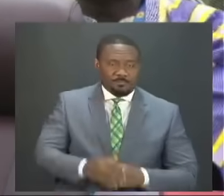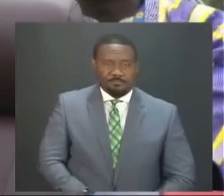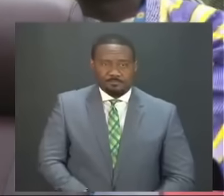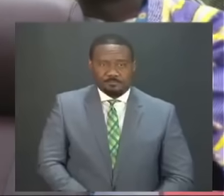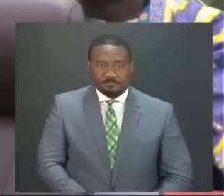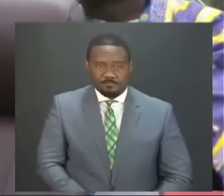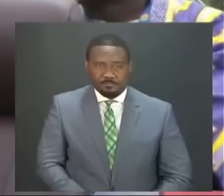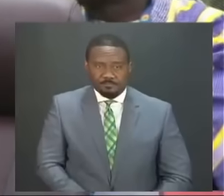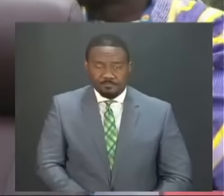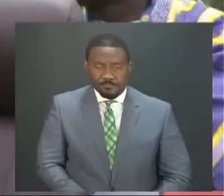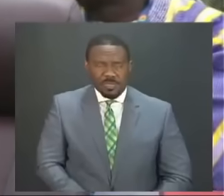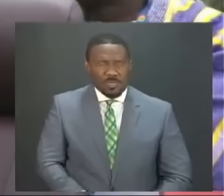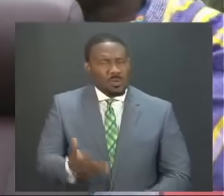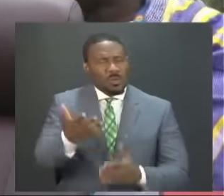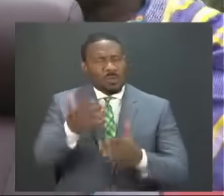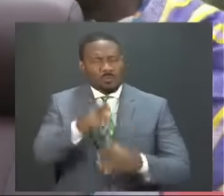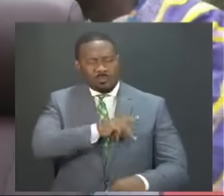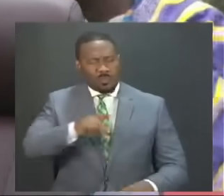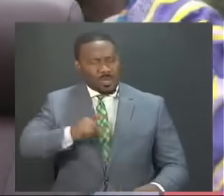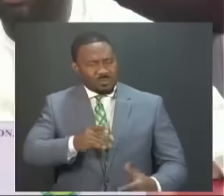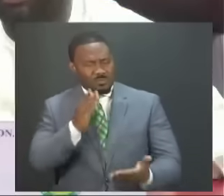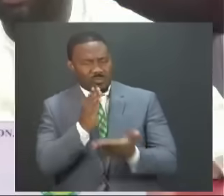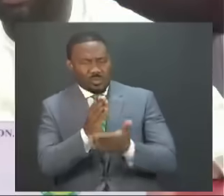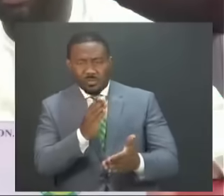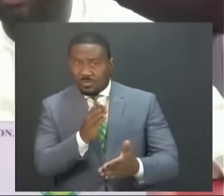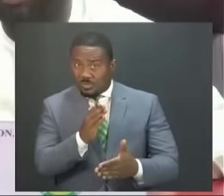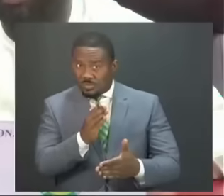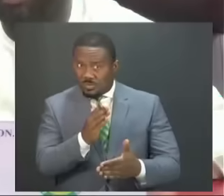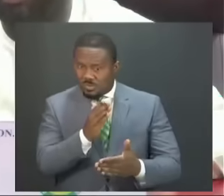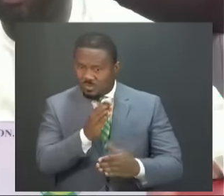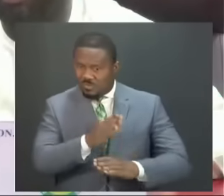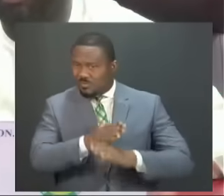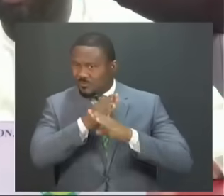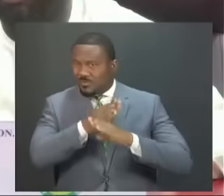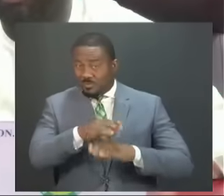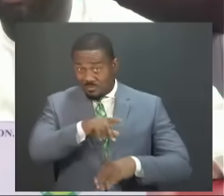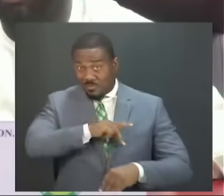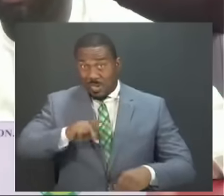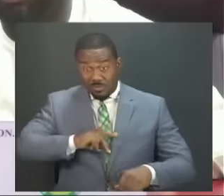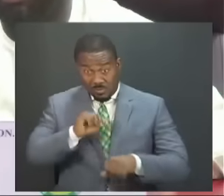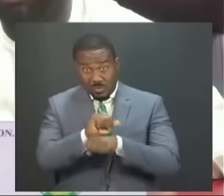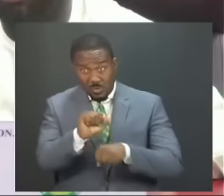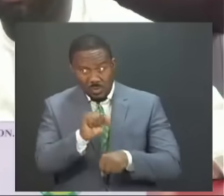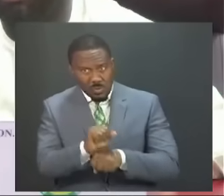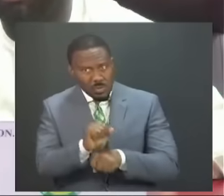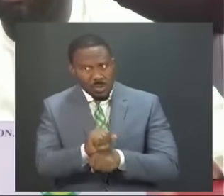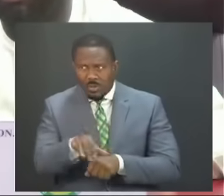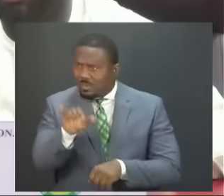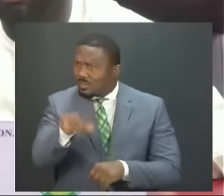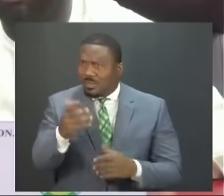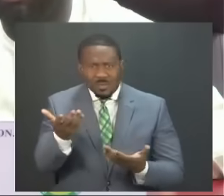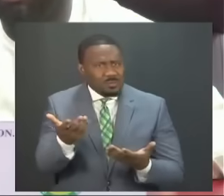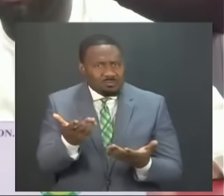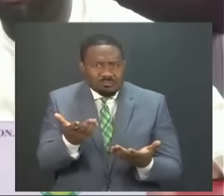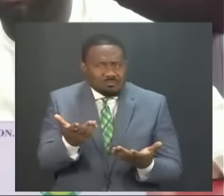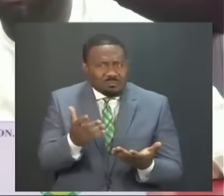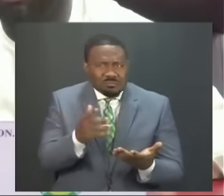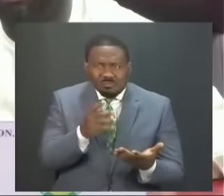the parliament, the court should prevent parliament from performing its constitutional